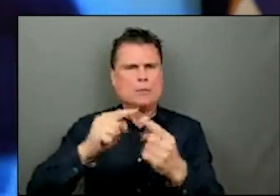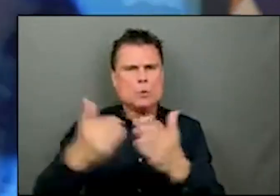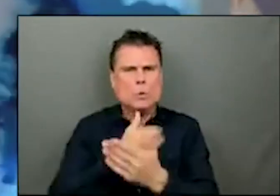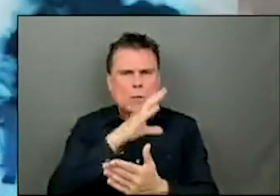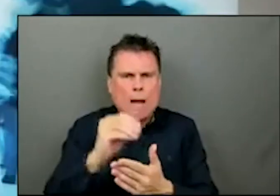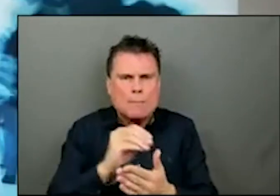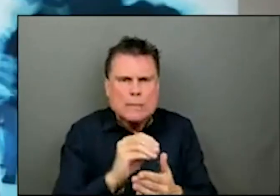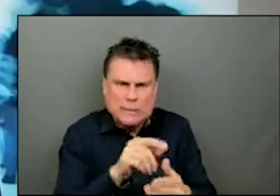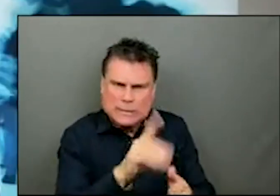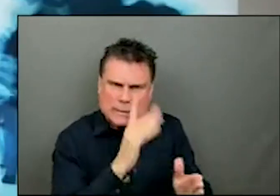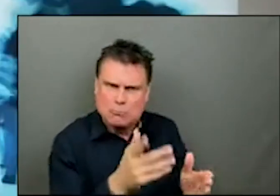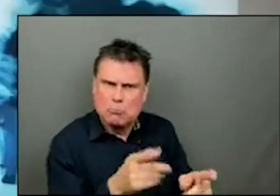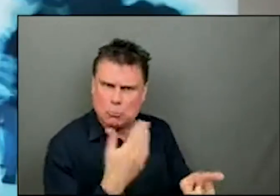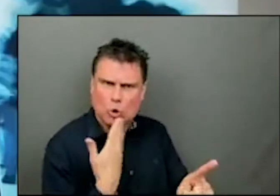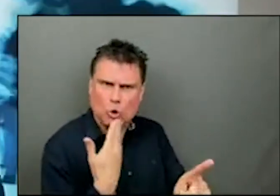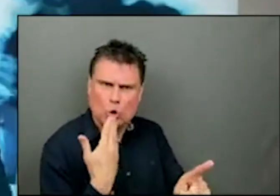Wendy?